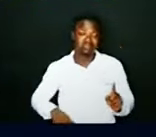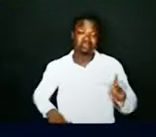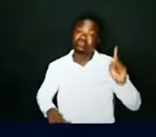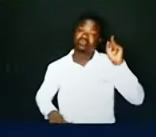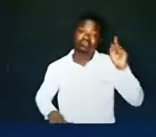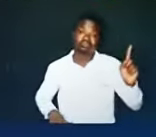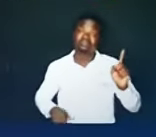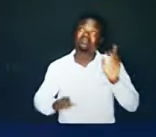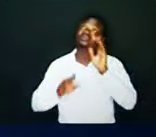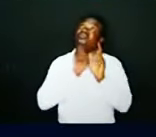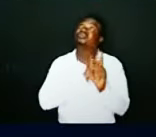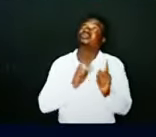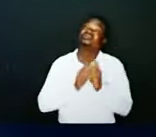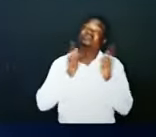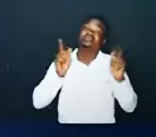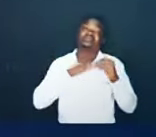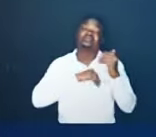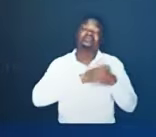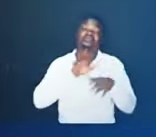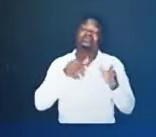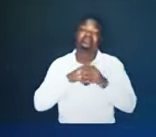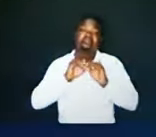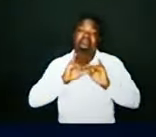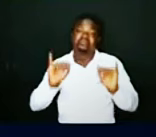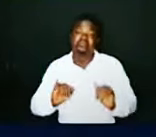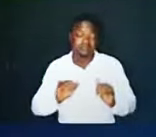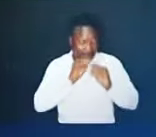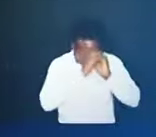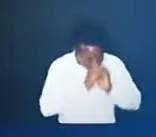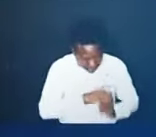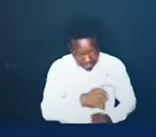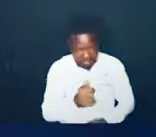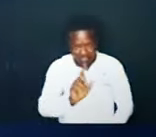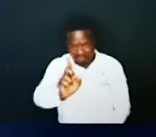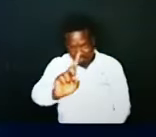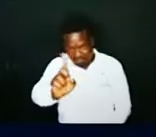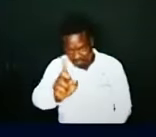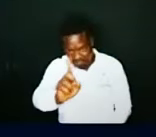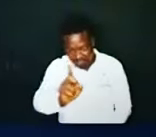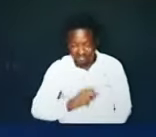the greatest of all the gods. They